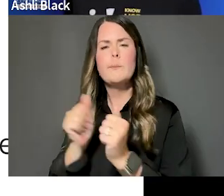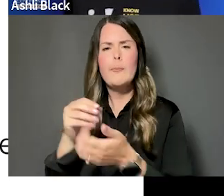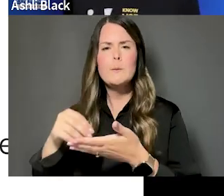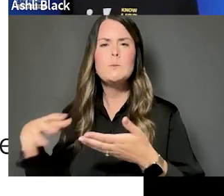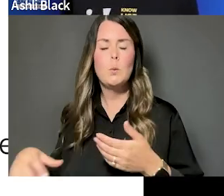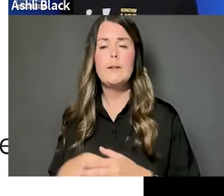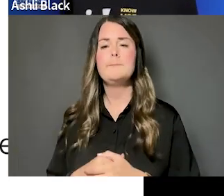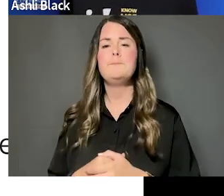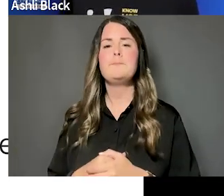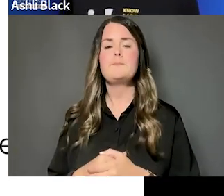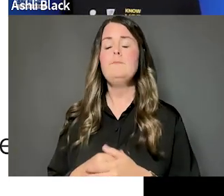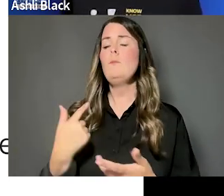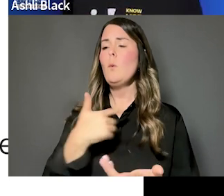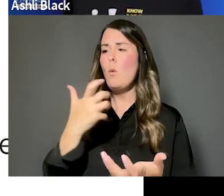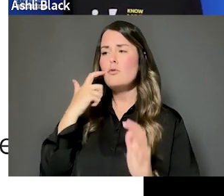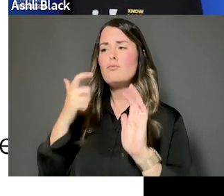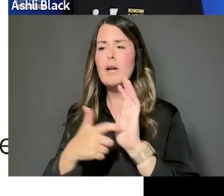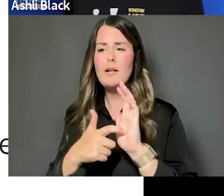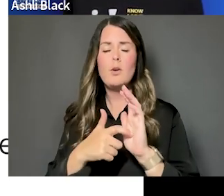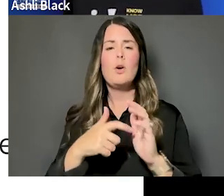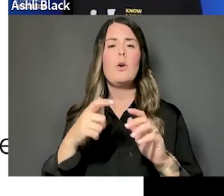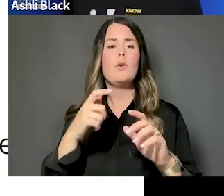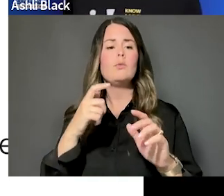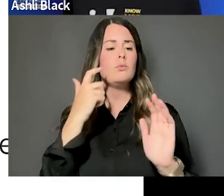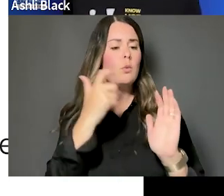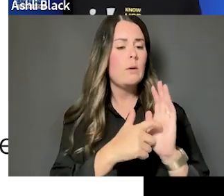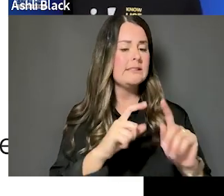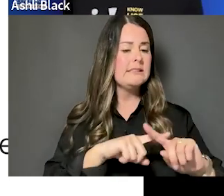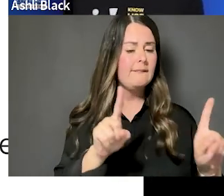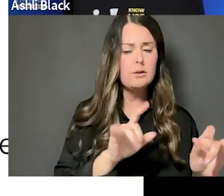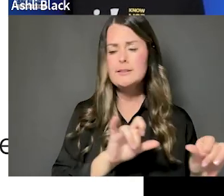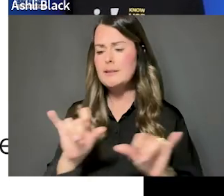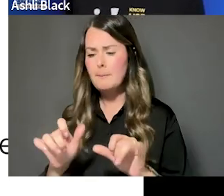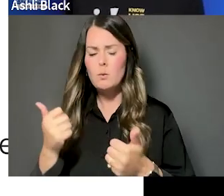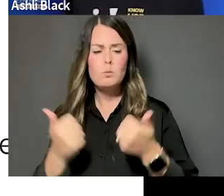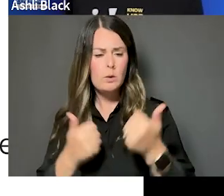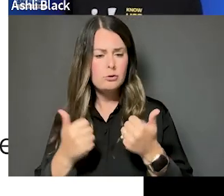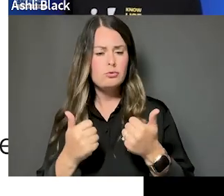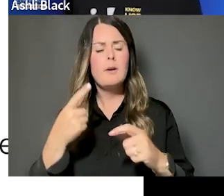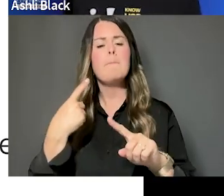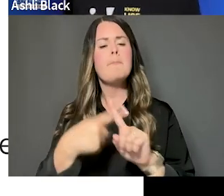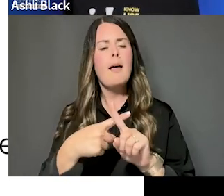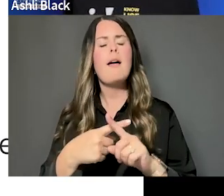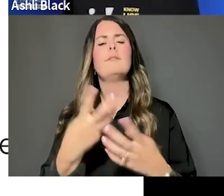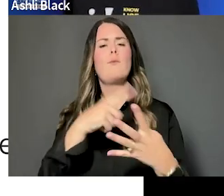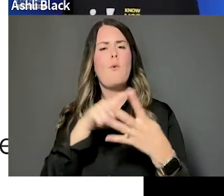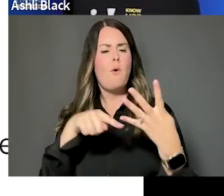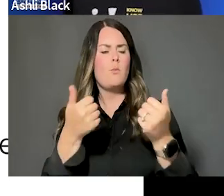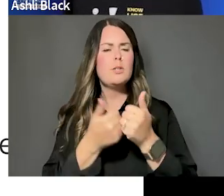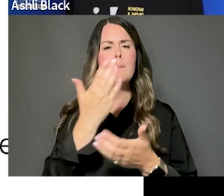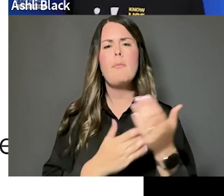important aspect of the routine is on noticing differences and similarities, including why all 4 items are part of a